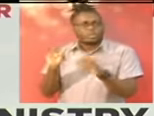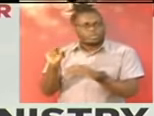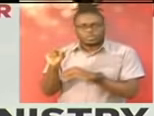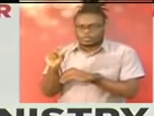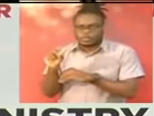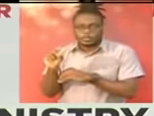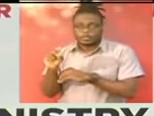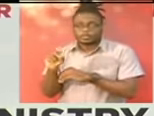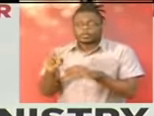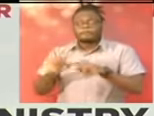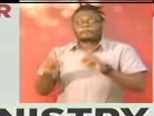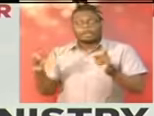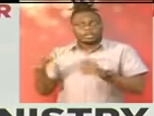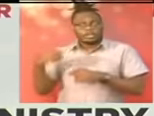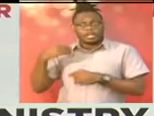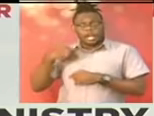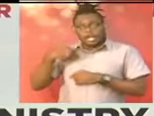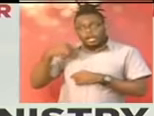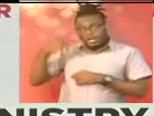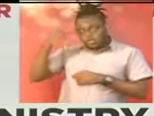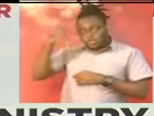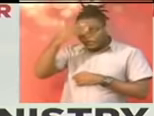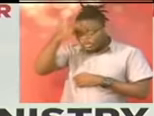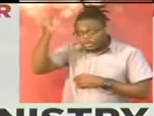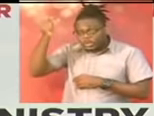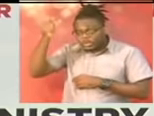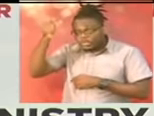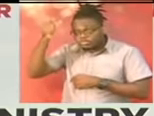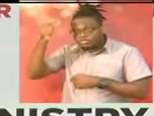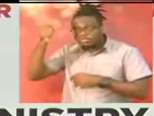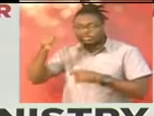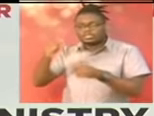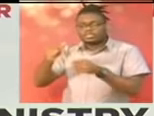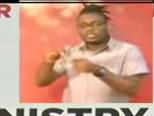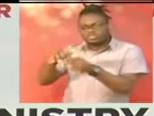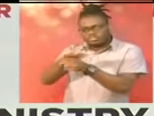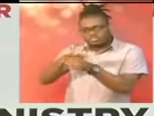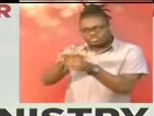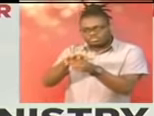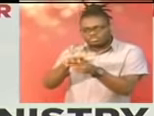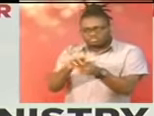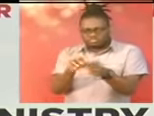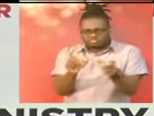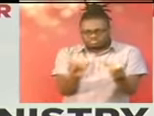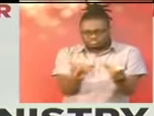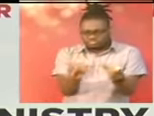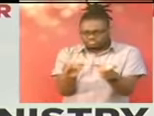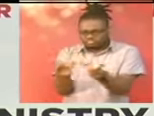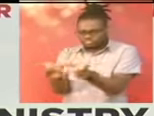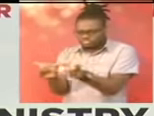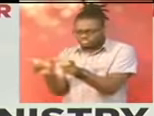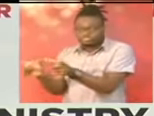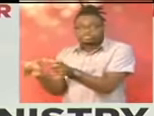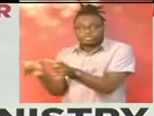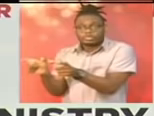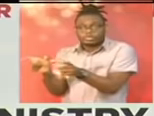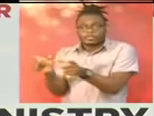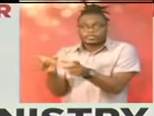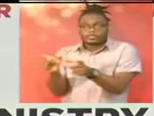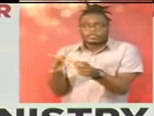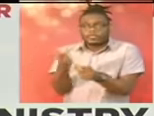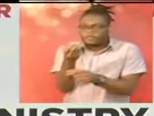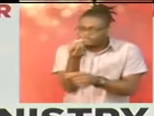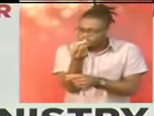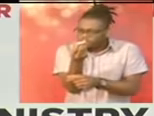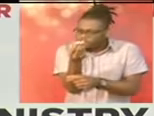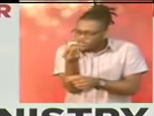of places and the duration was actually cut short by dispersing the crowds, etc., the event itself may not